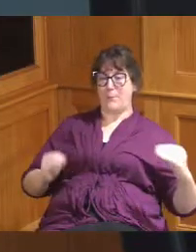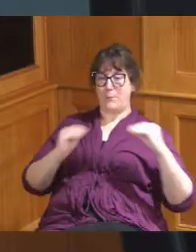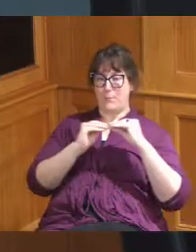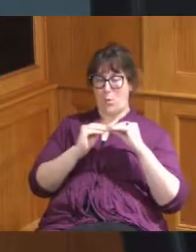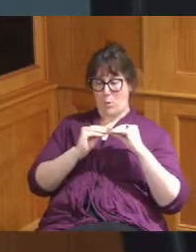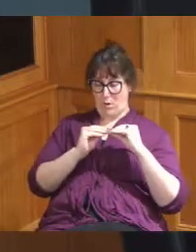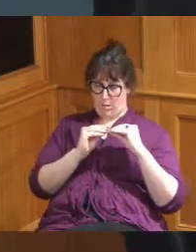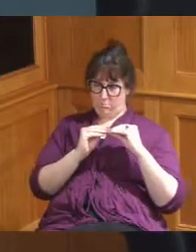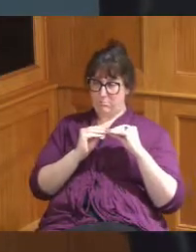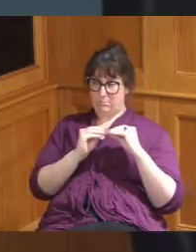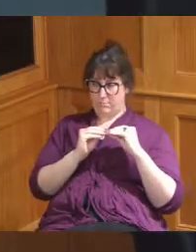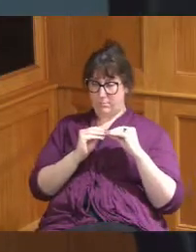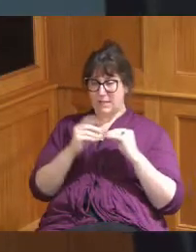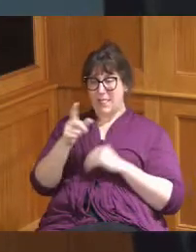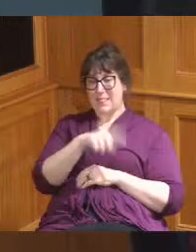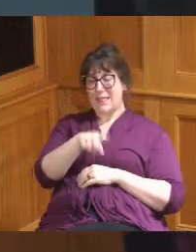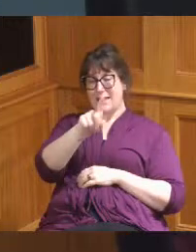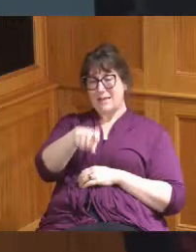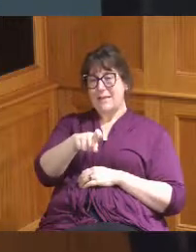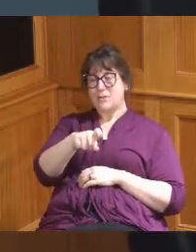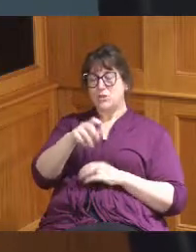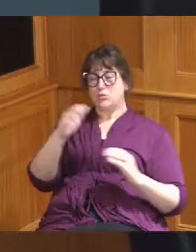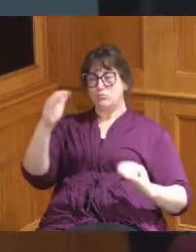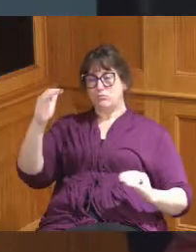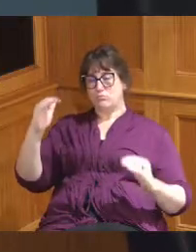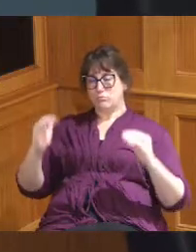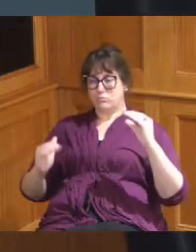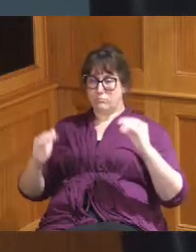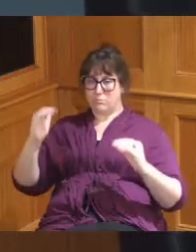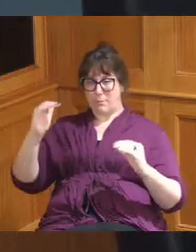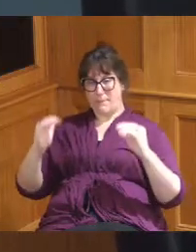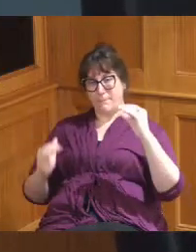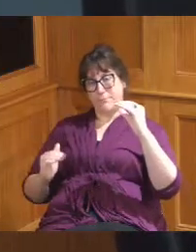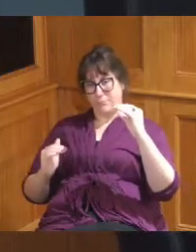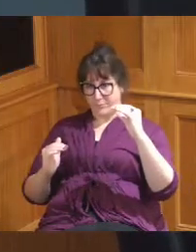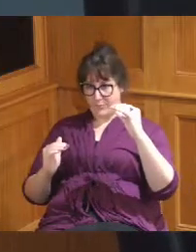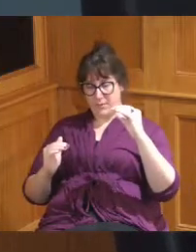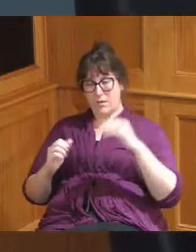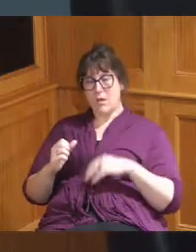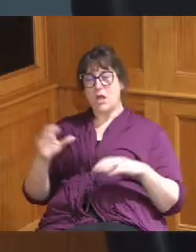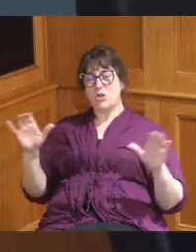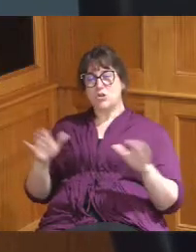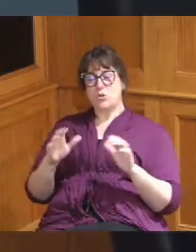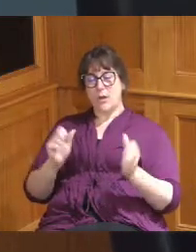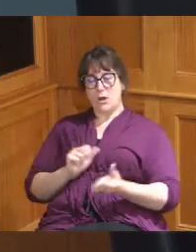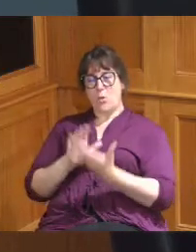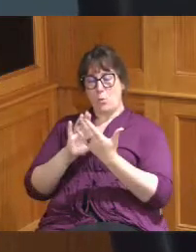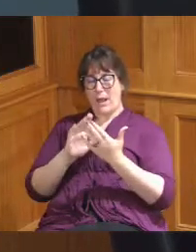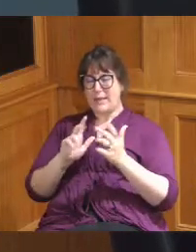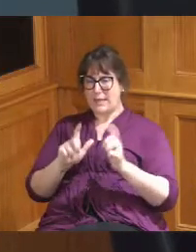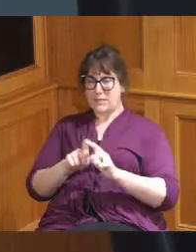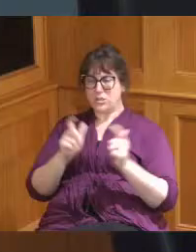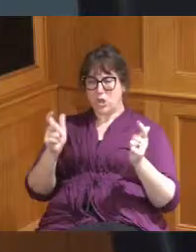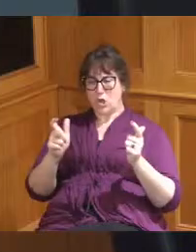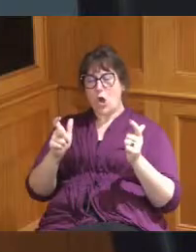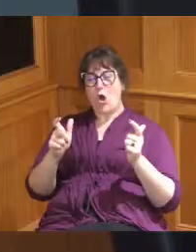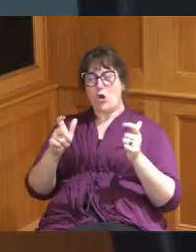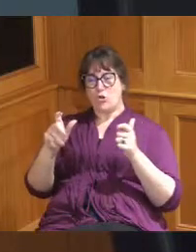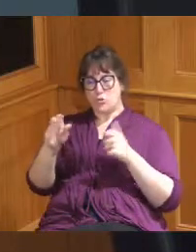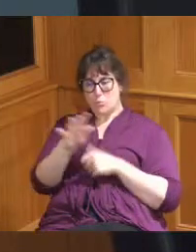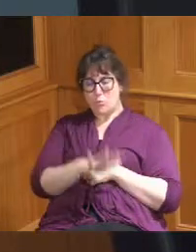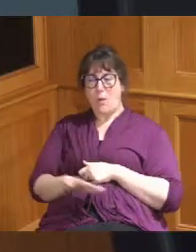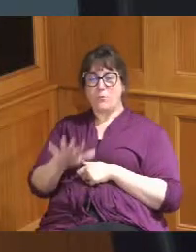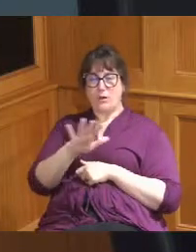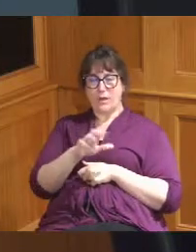is. These folks need to pay their fair share, and doing it in a way that's, pretty large properties, so